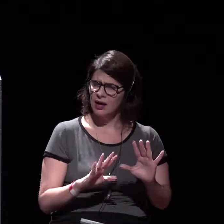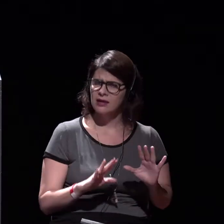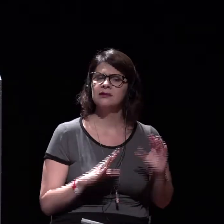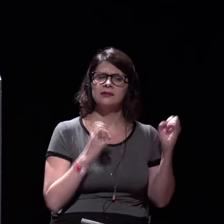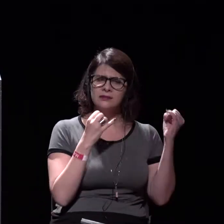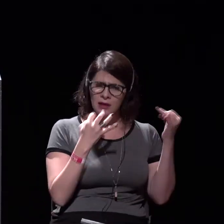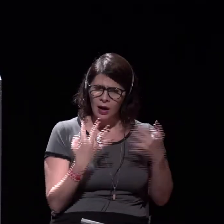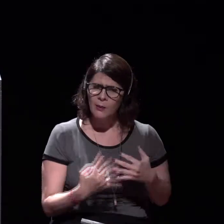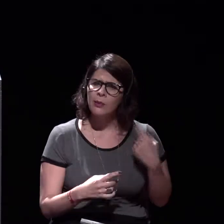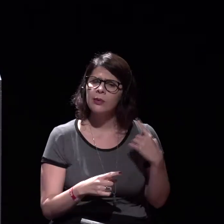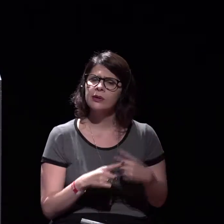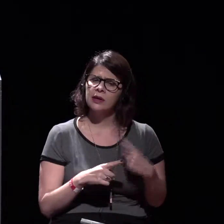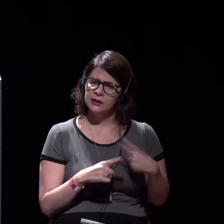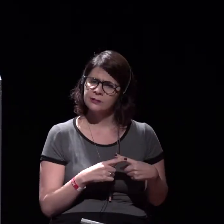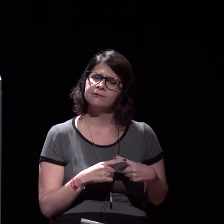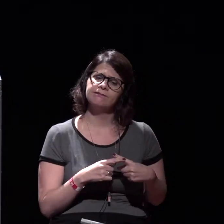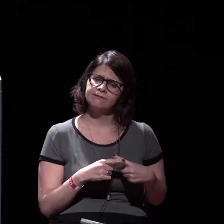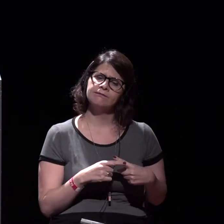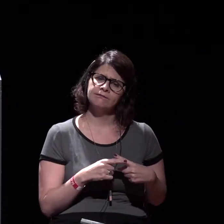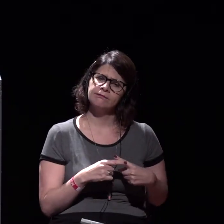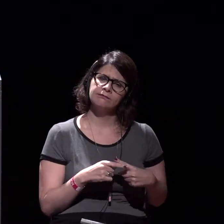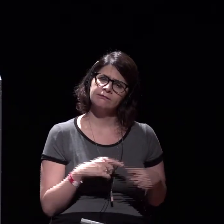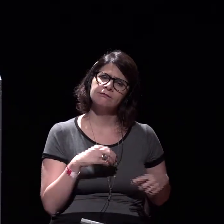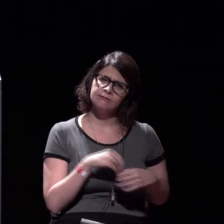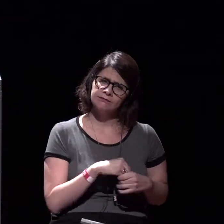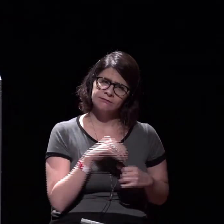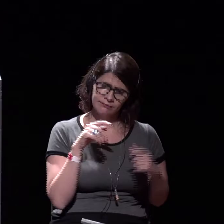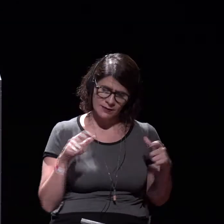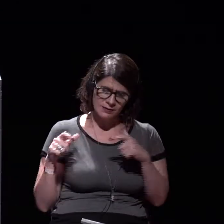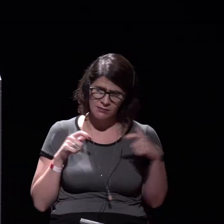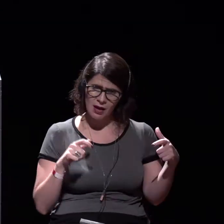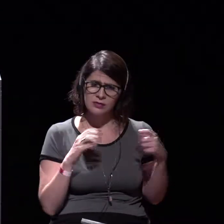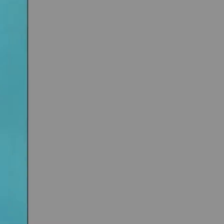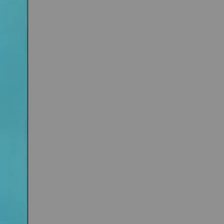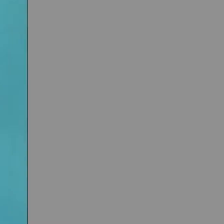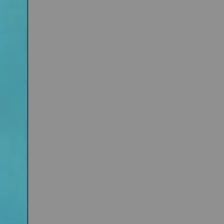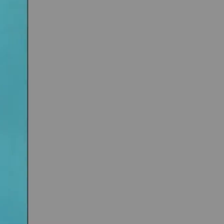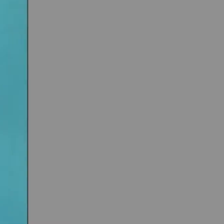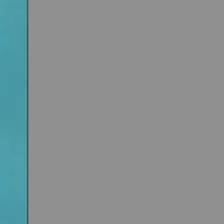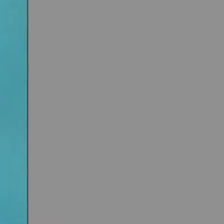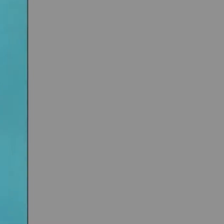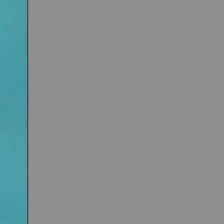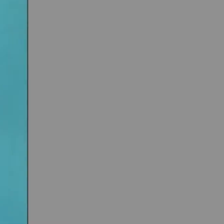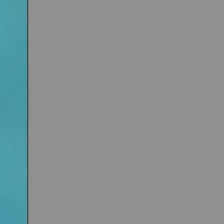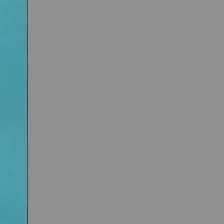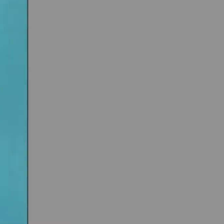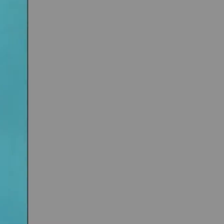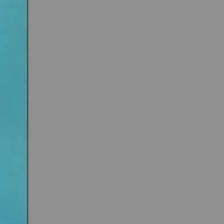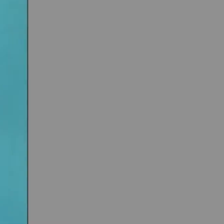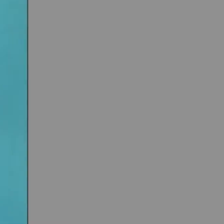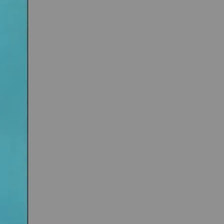to appear in spaces of contemporary art. So, before I lose my voice, I'll start in Grenoble